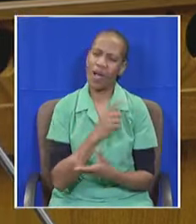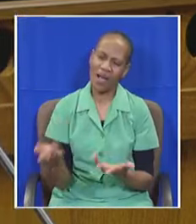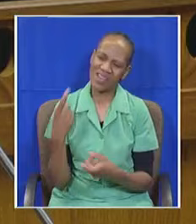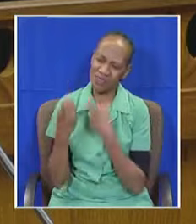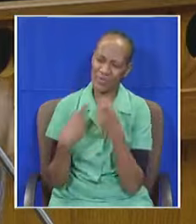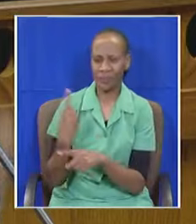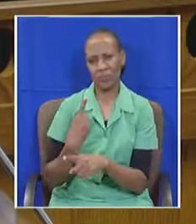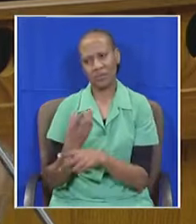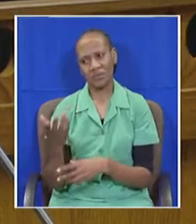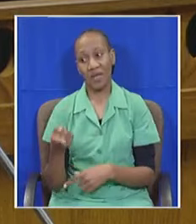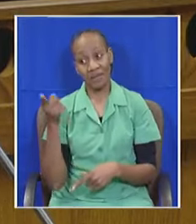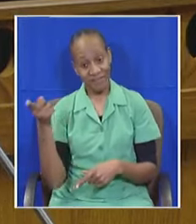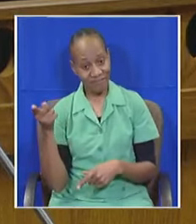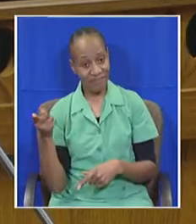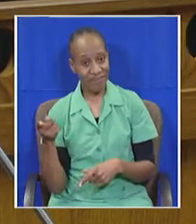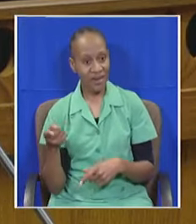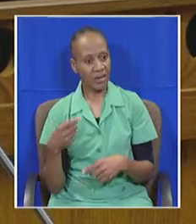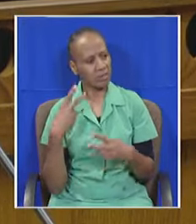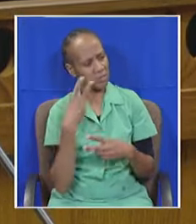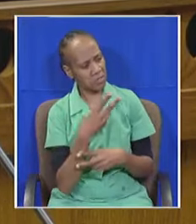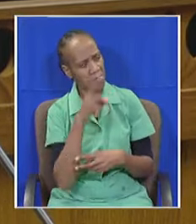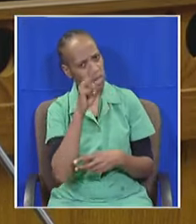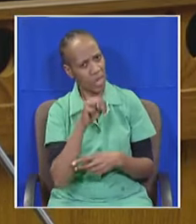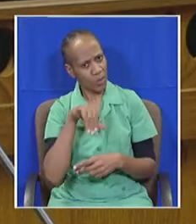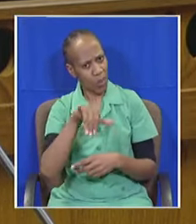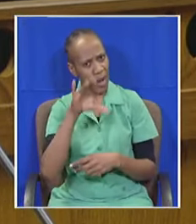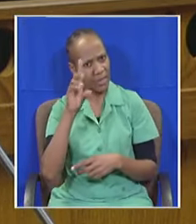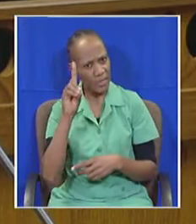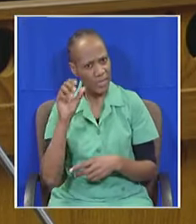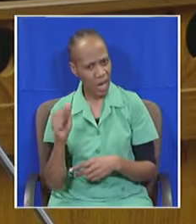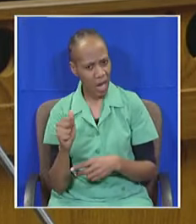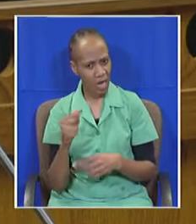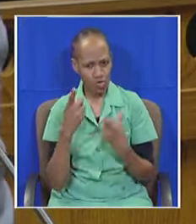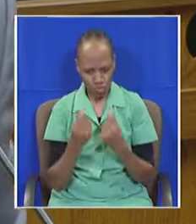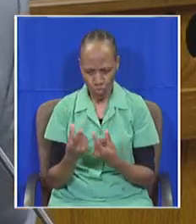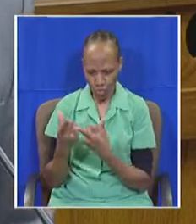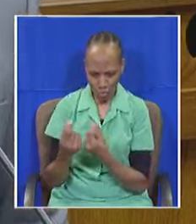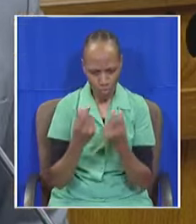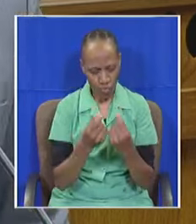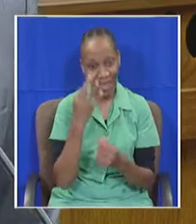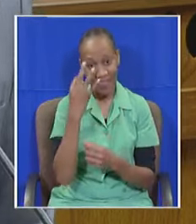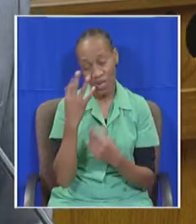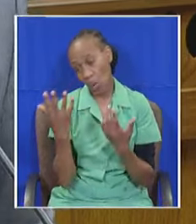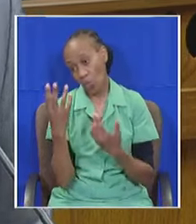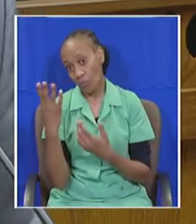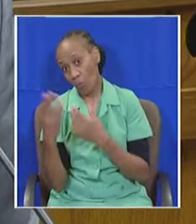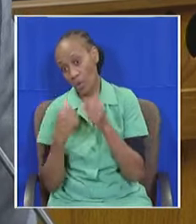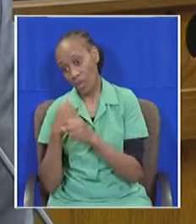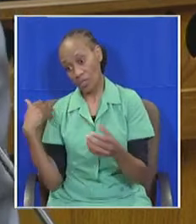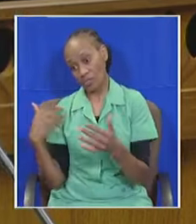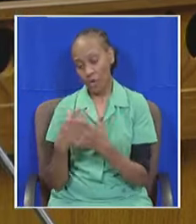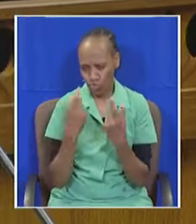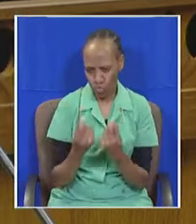impressed themselves with what the NYDA has been doing for the last 3 to 4 years. That's why none of them came here to complain about the